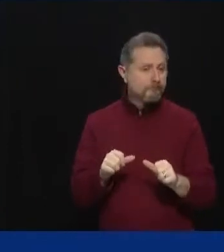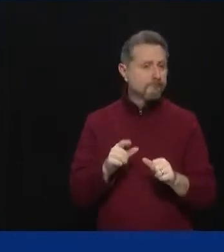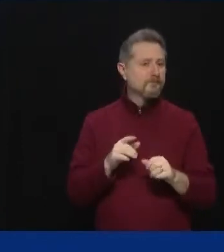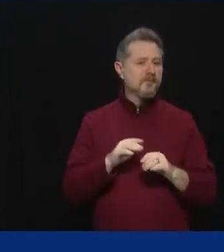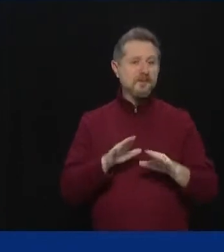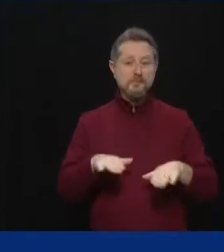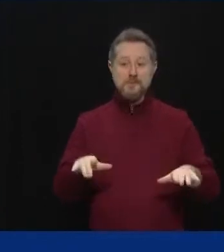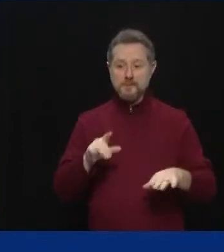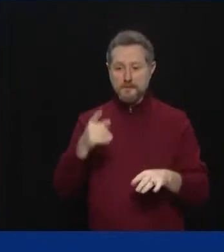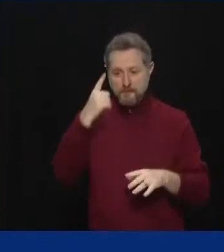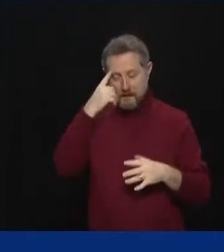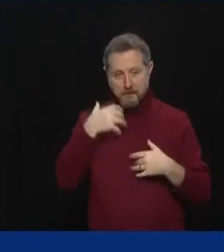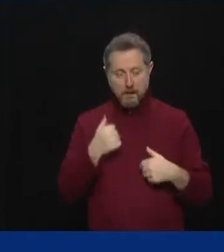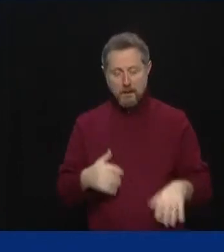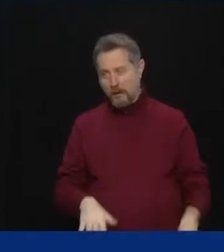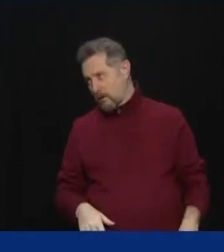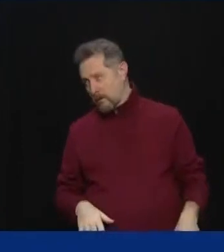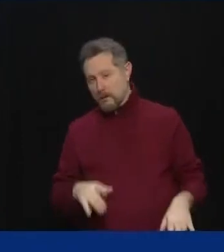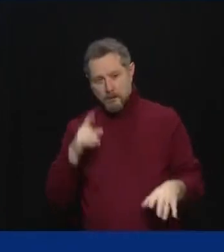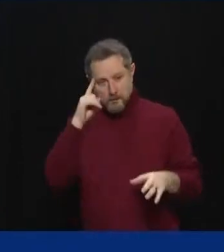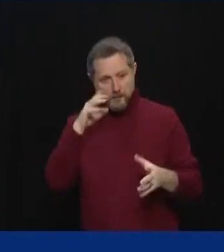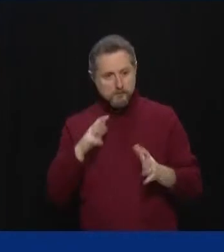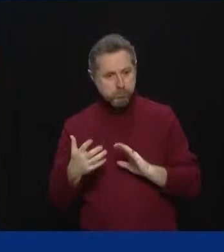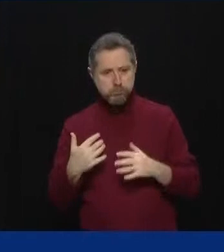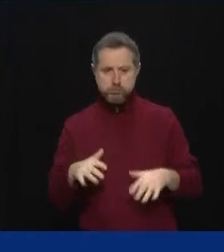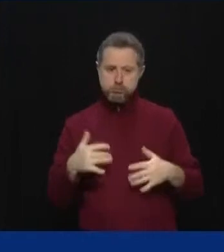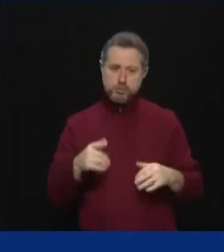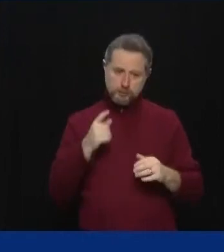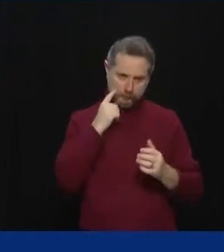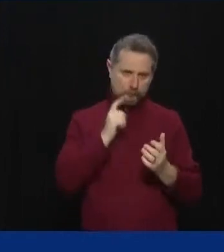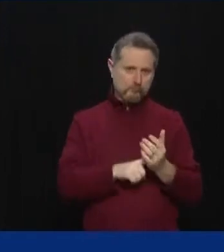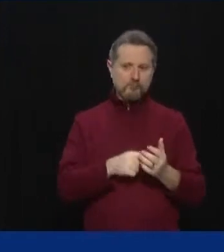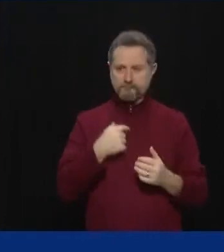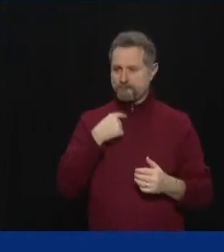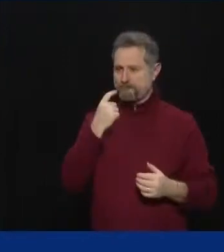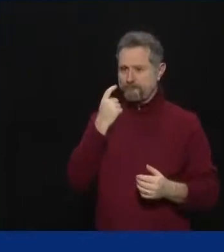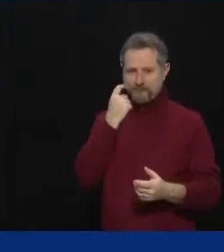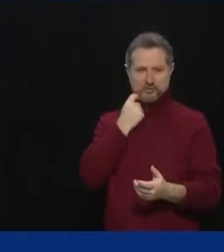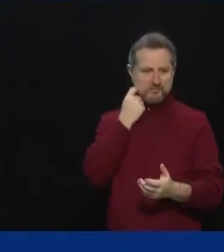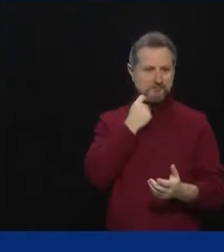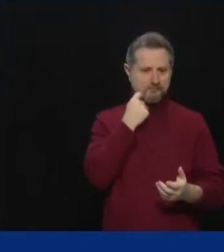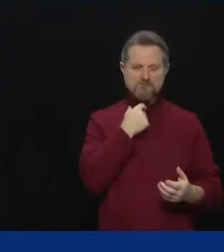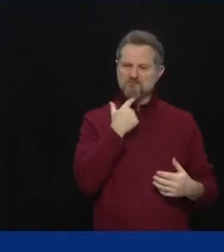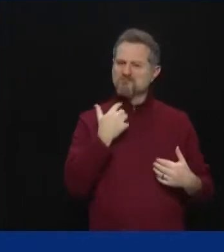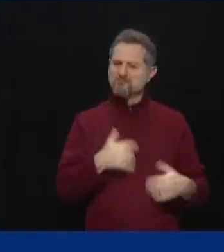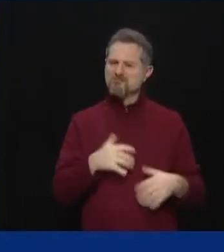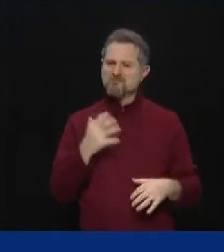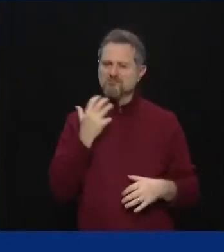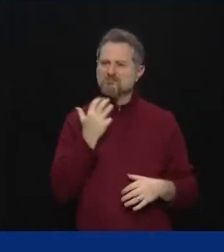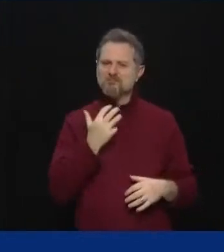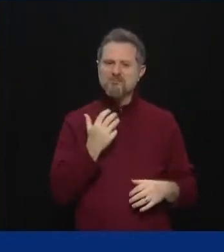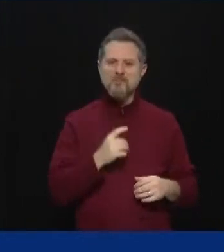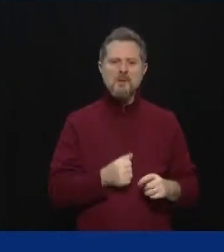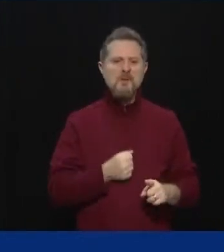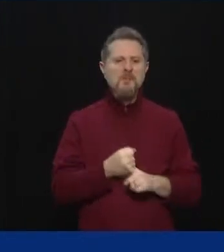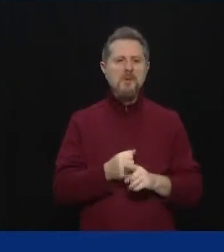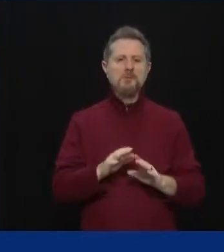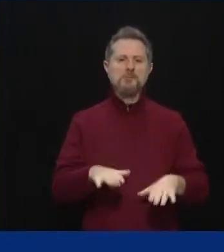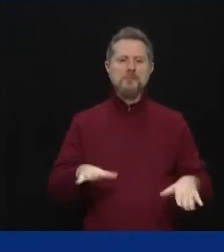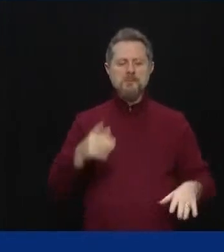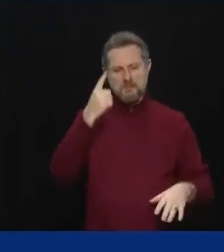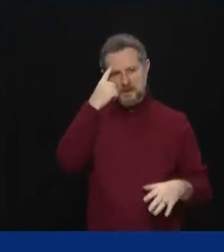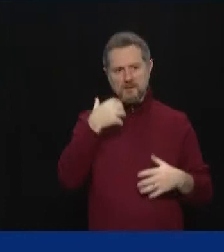for example, we've all noted recently has been so adversely affected. So we're interested in taking a